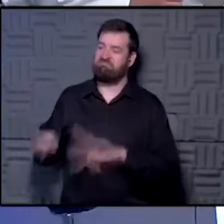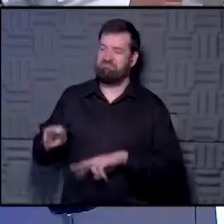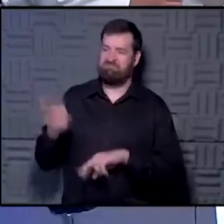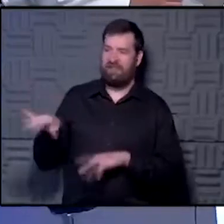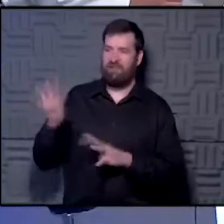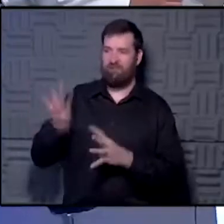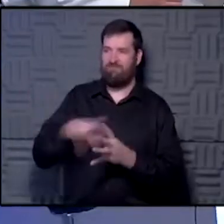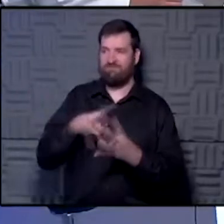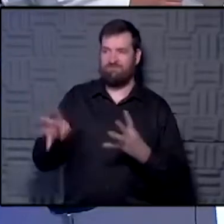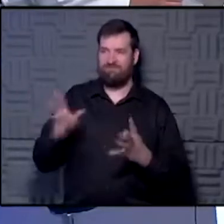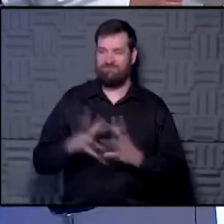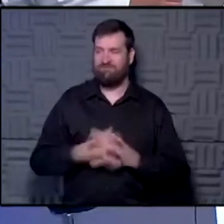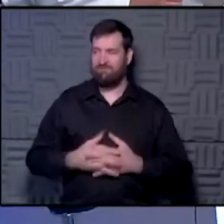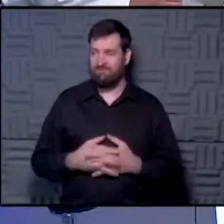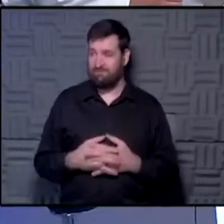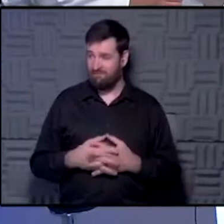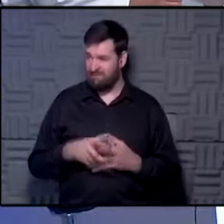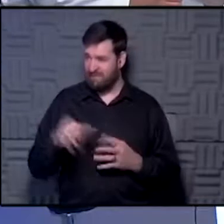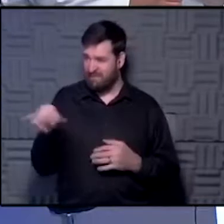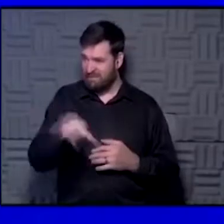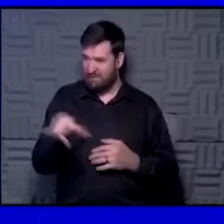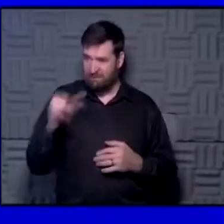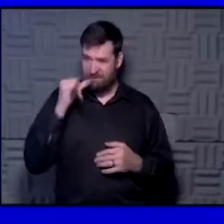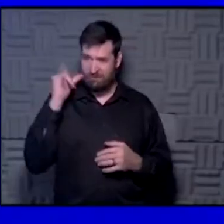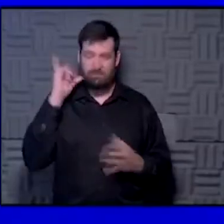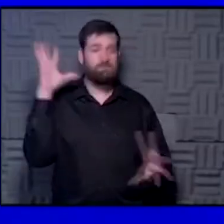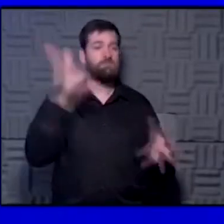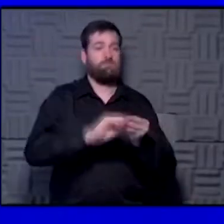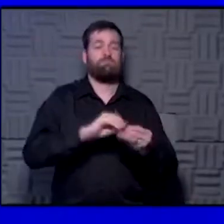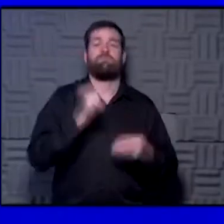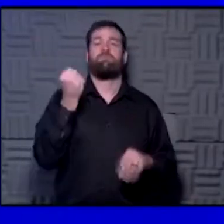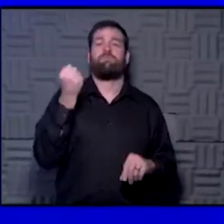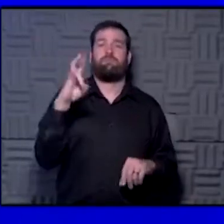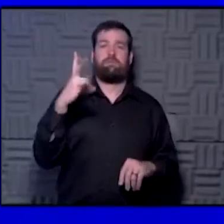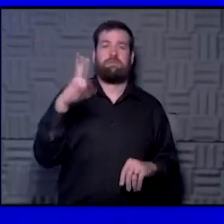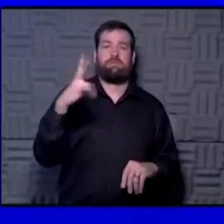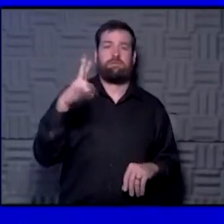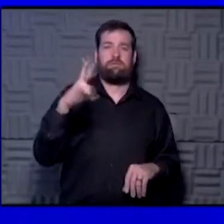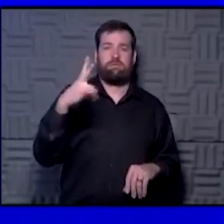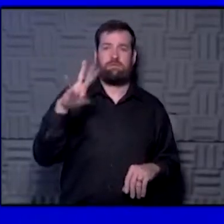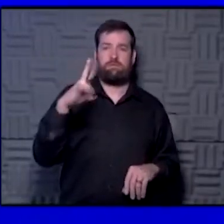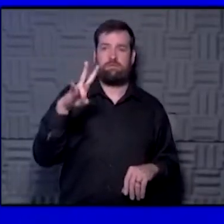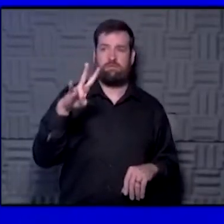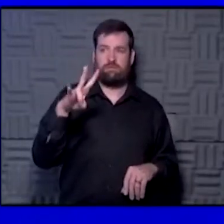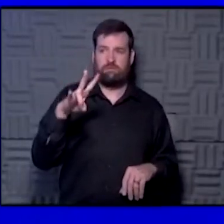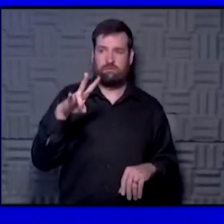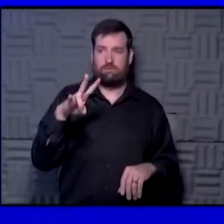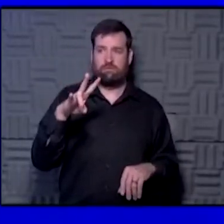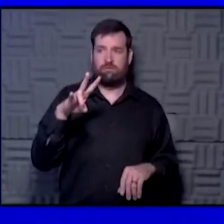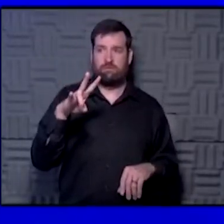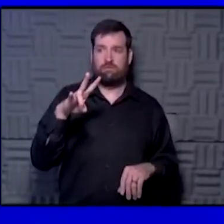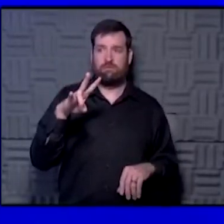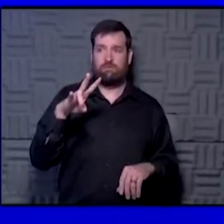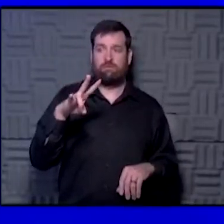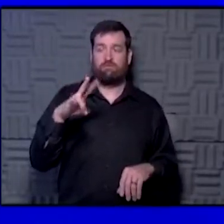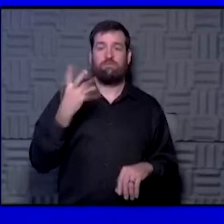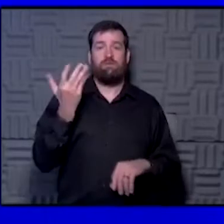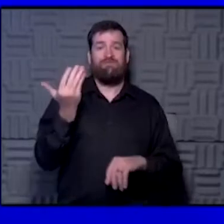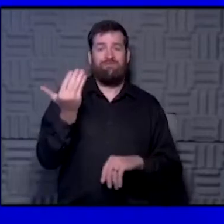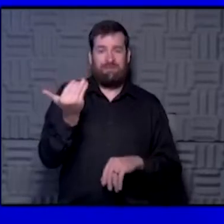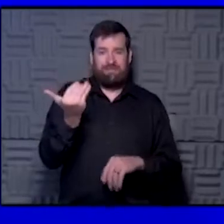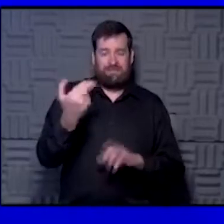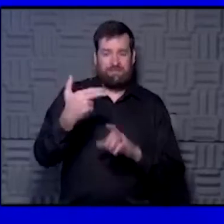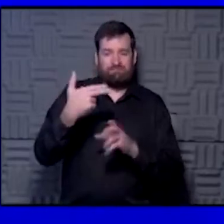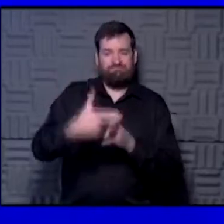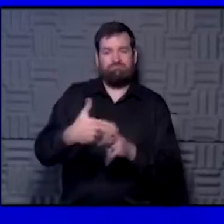graph. Same as yesterday? So total 17. There are 15 that are what they consider